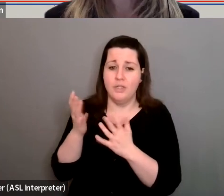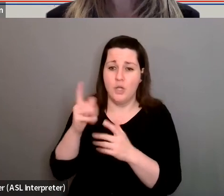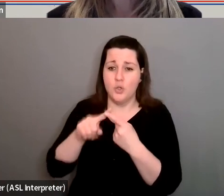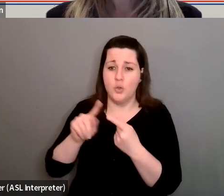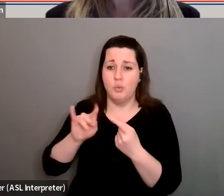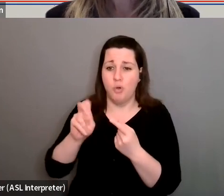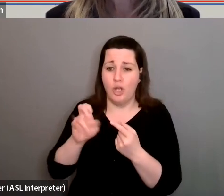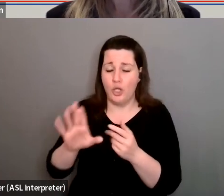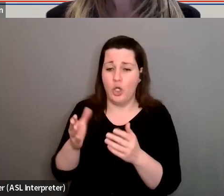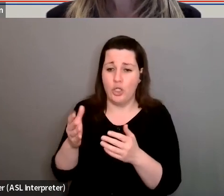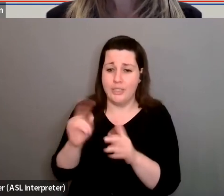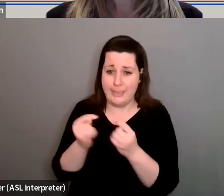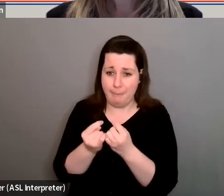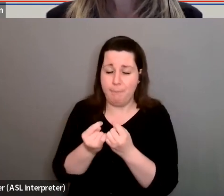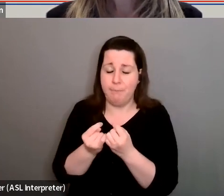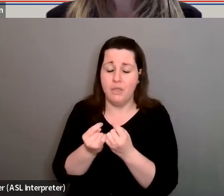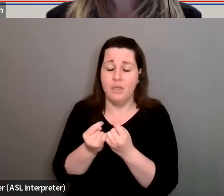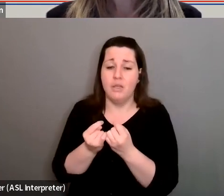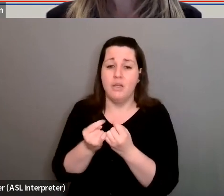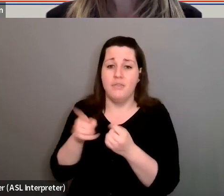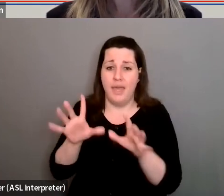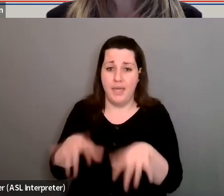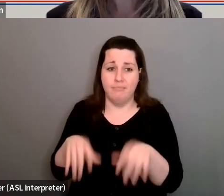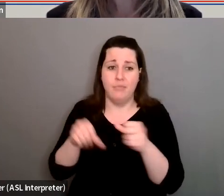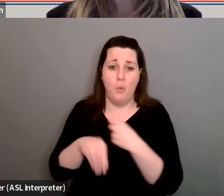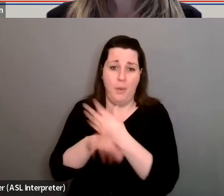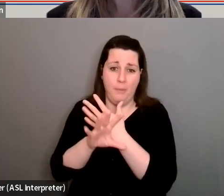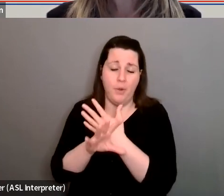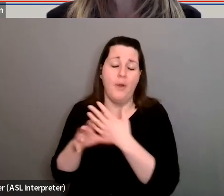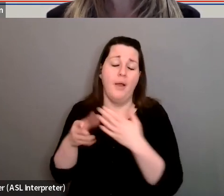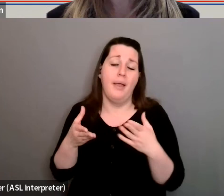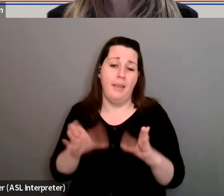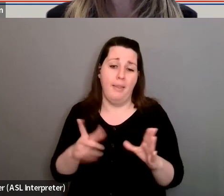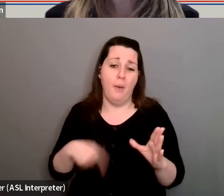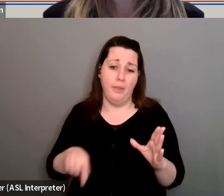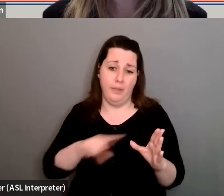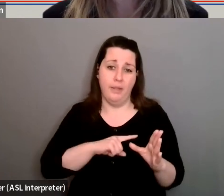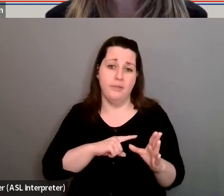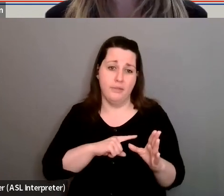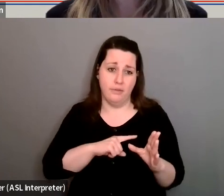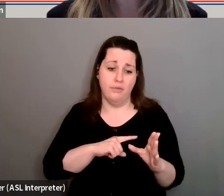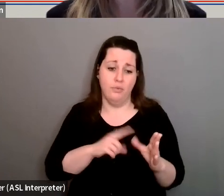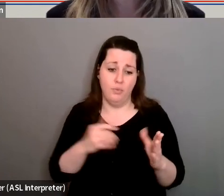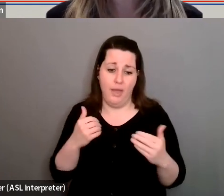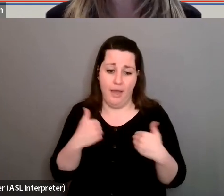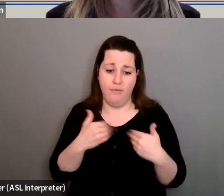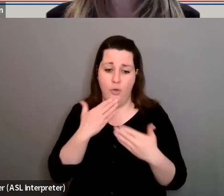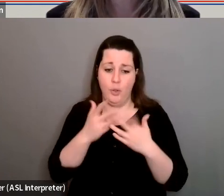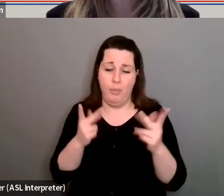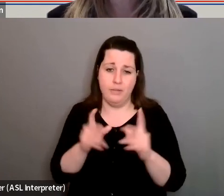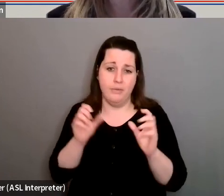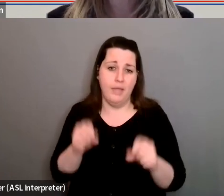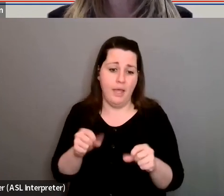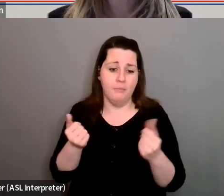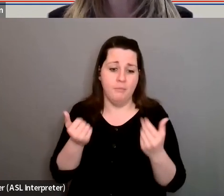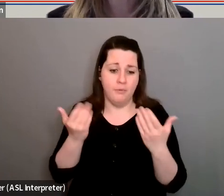her team for putting this together and allowing us to, really have a venue to to provide